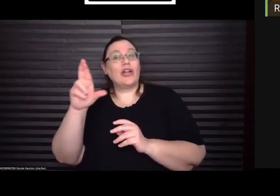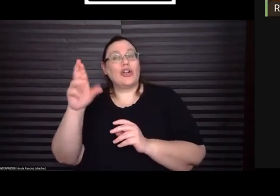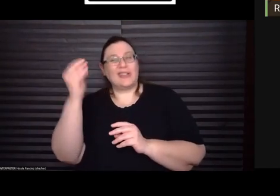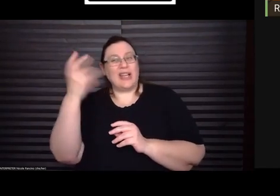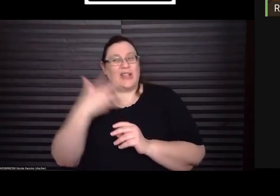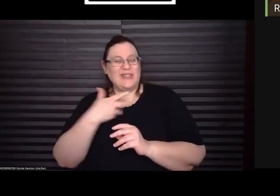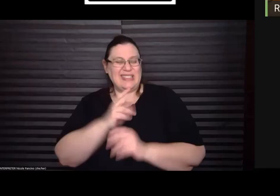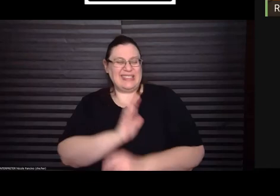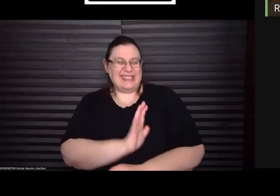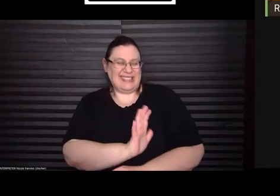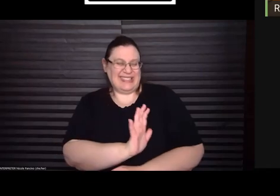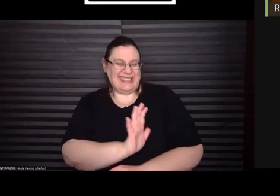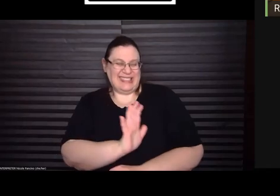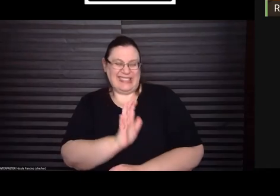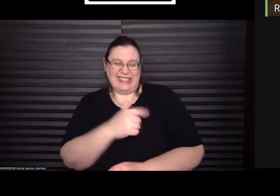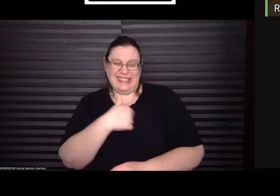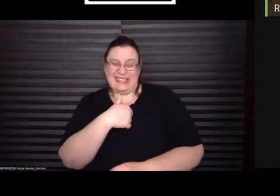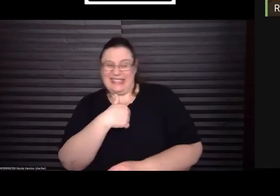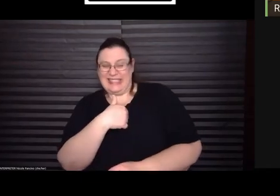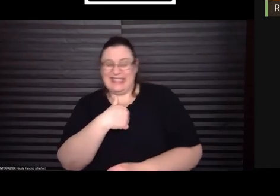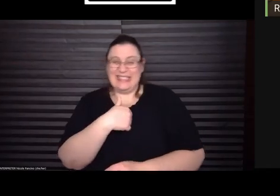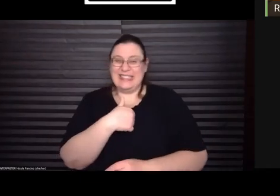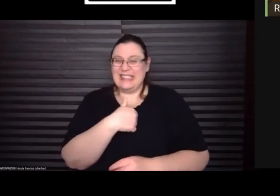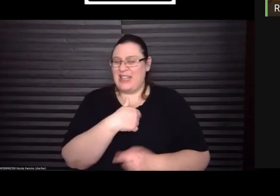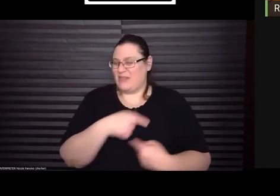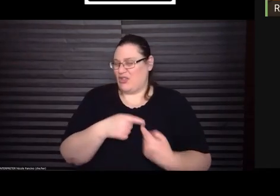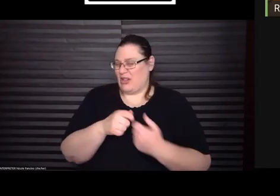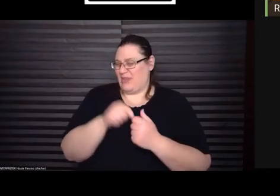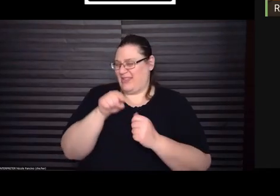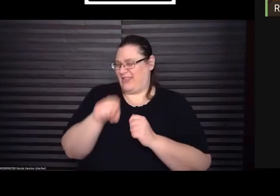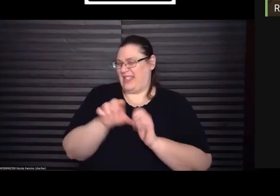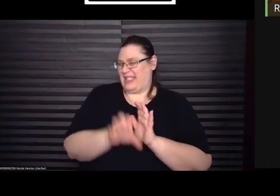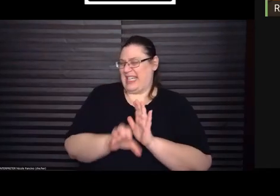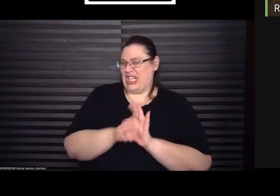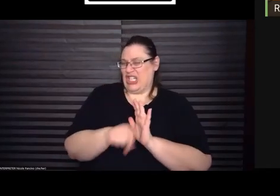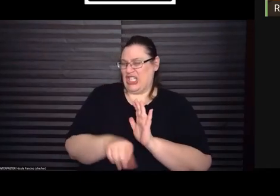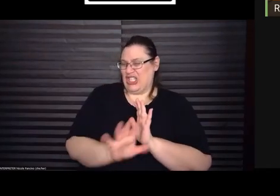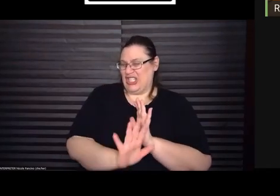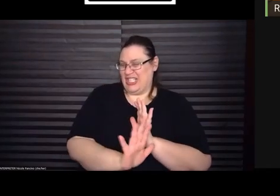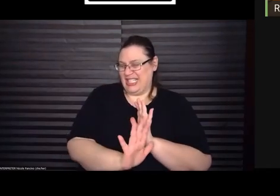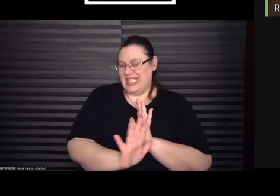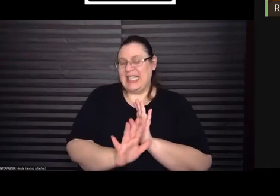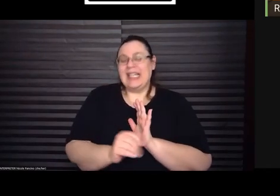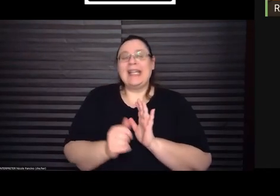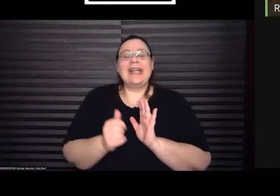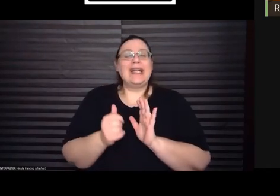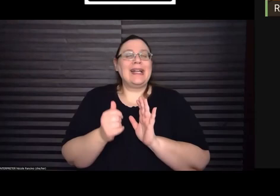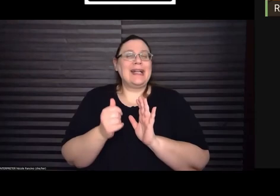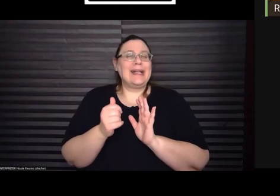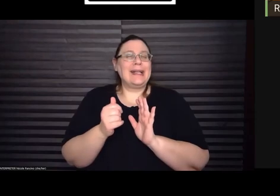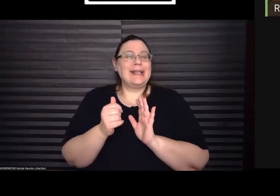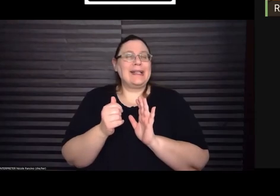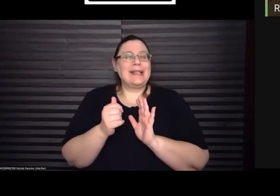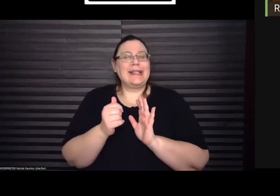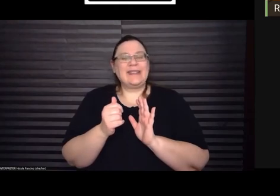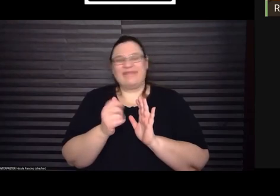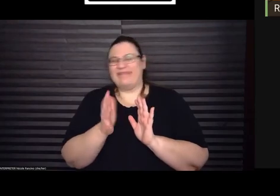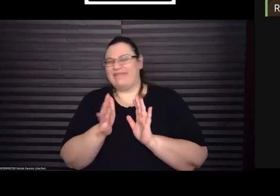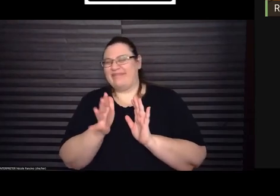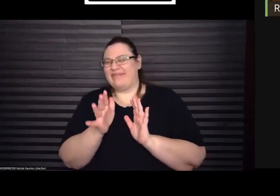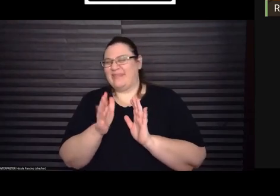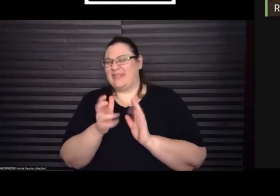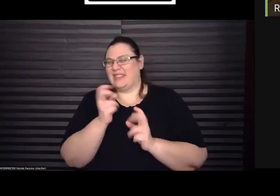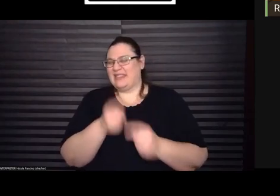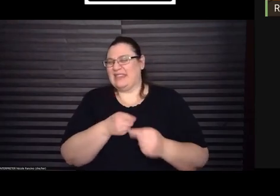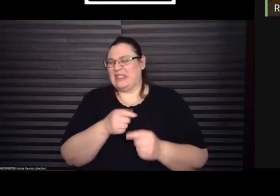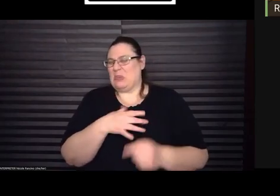like, you know, I'm having trouble with this character. You know, it's kind of a